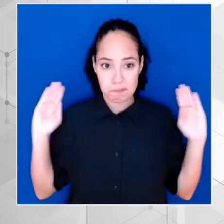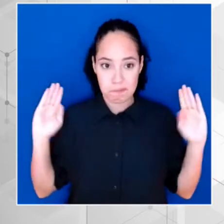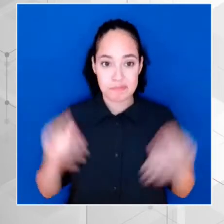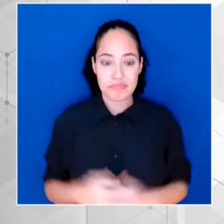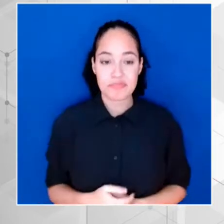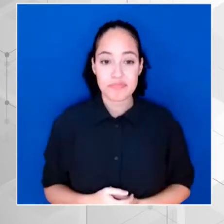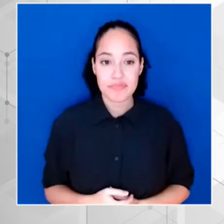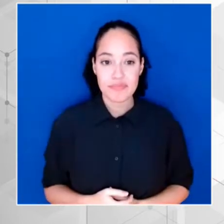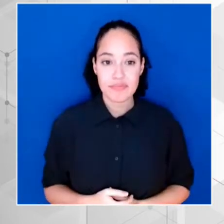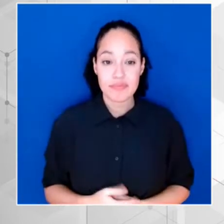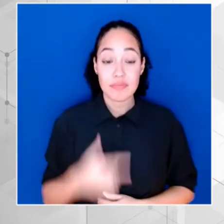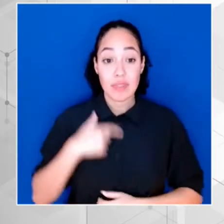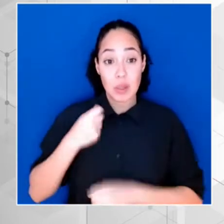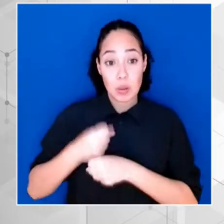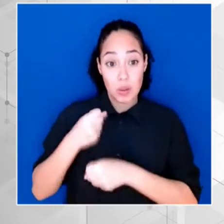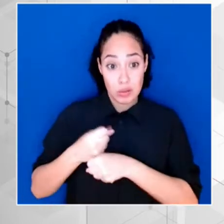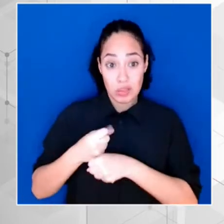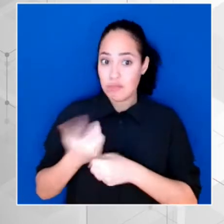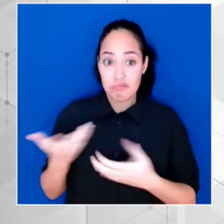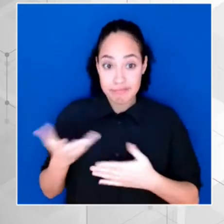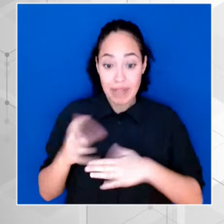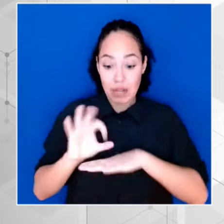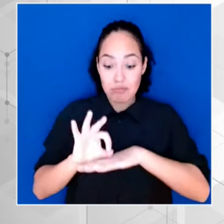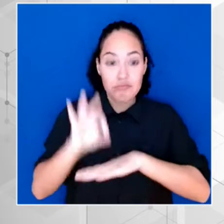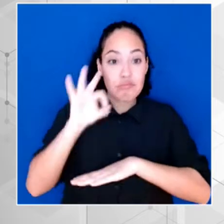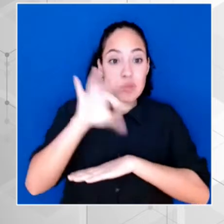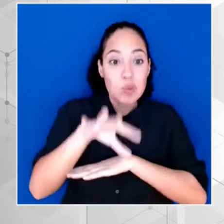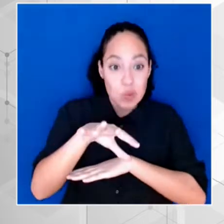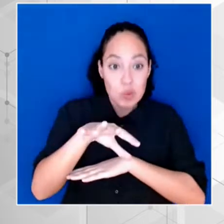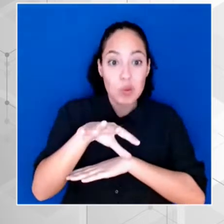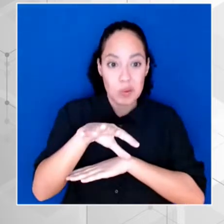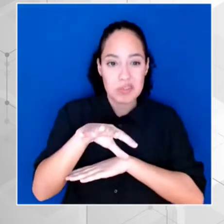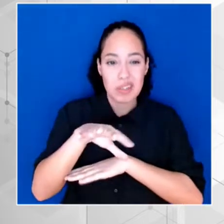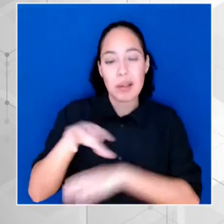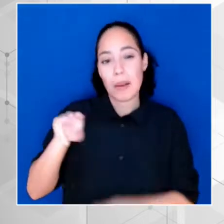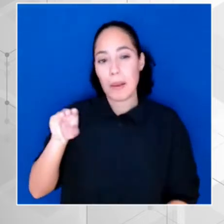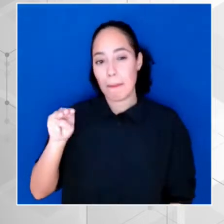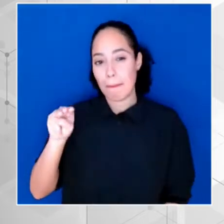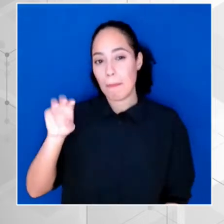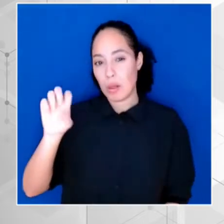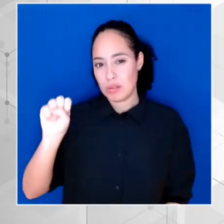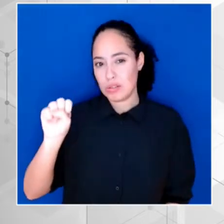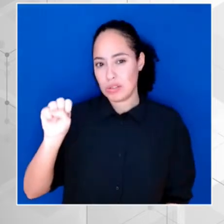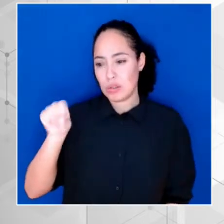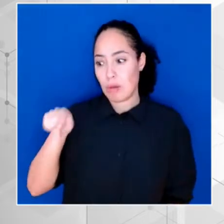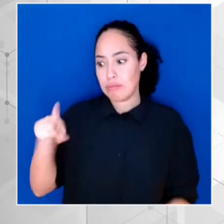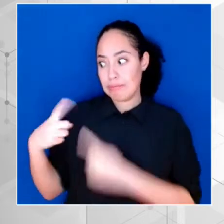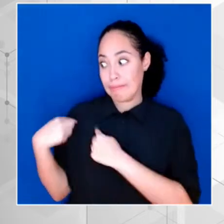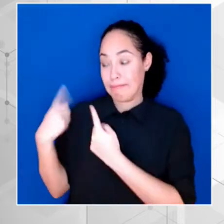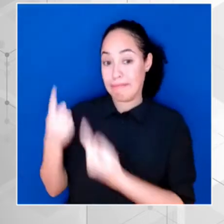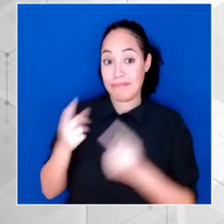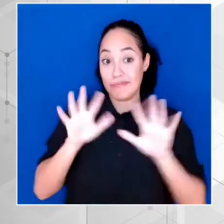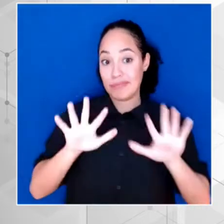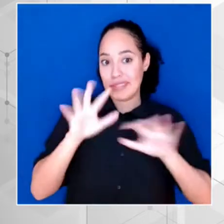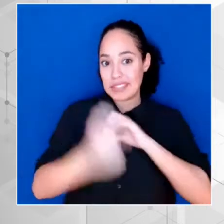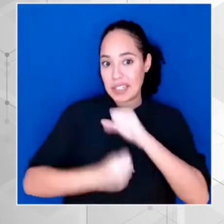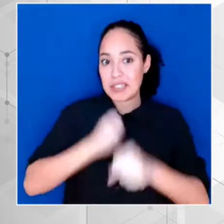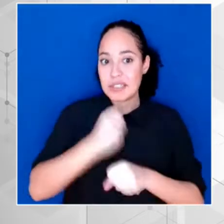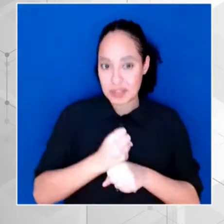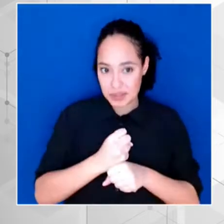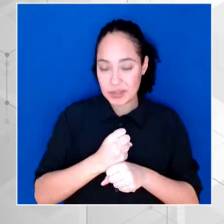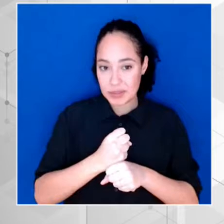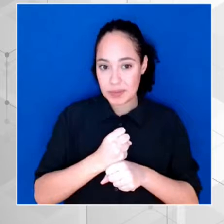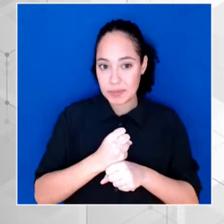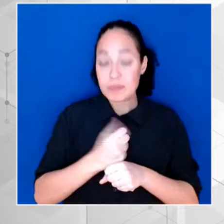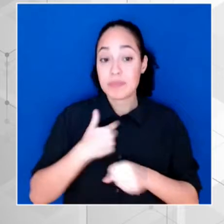being on Microsoft for about 10 years. And my academic background is psychology, organisational change and learning, along with certifications in project